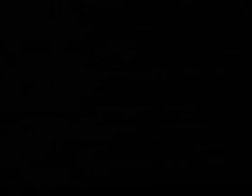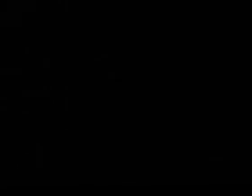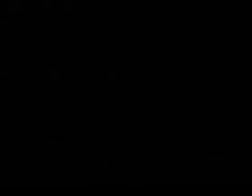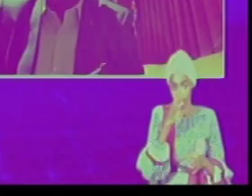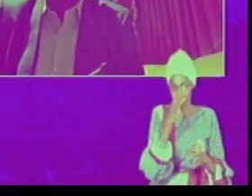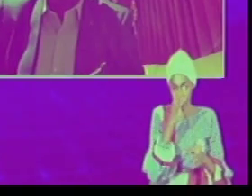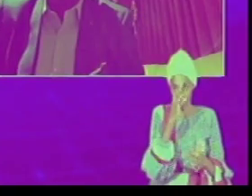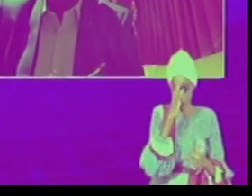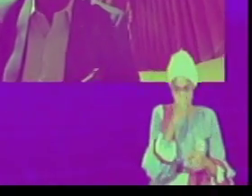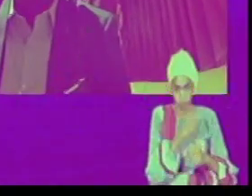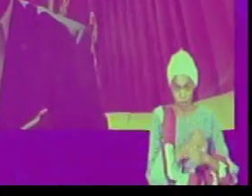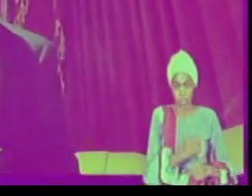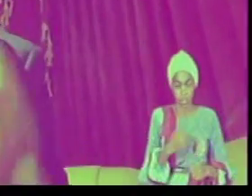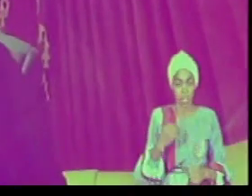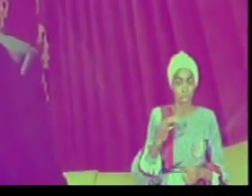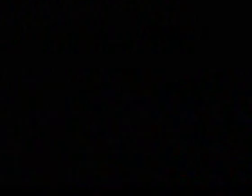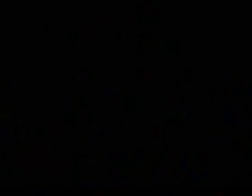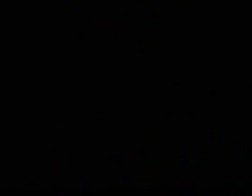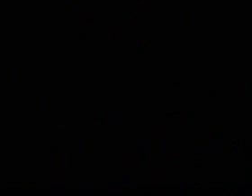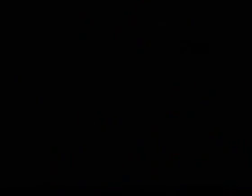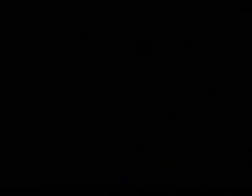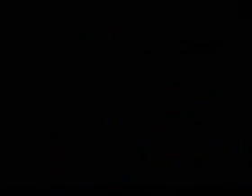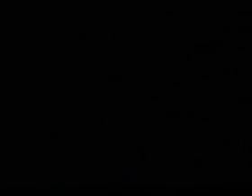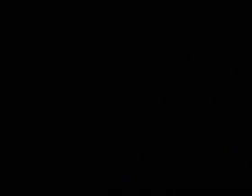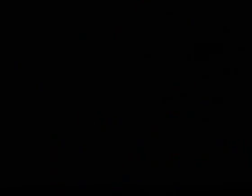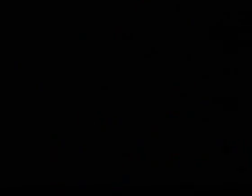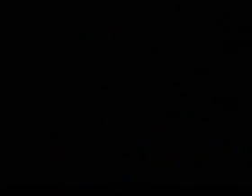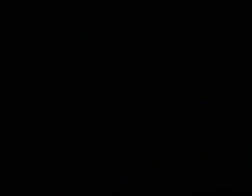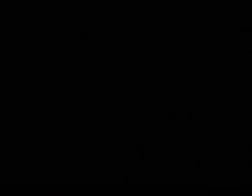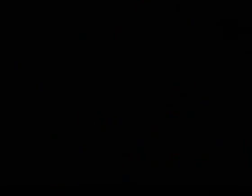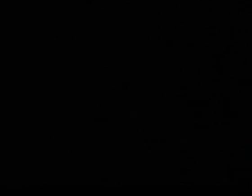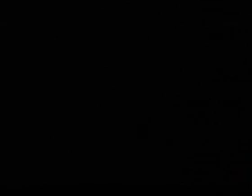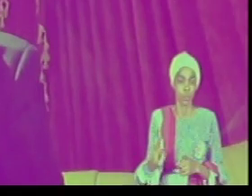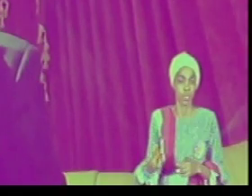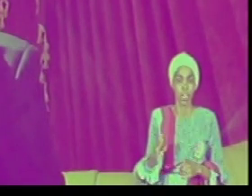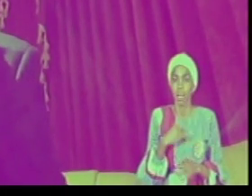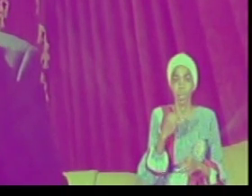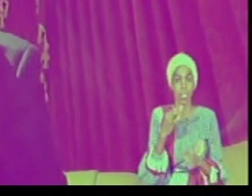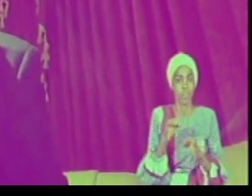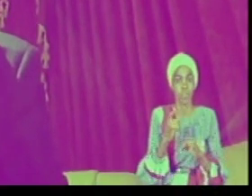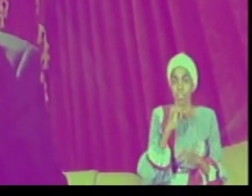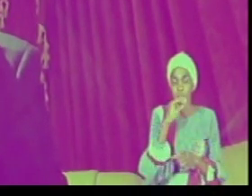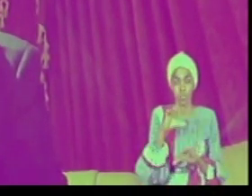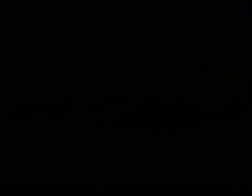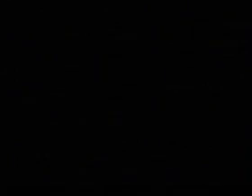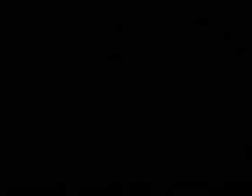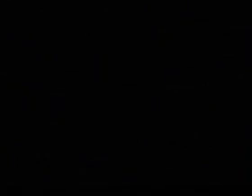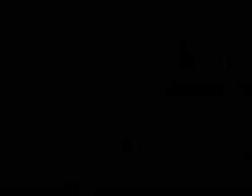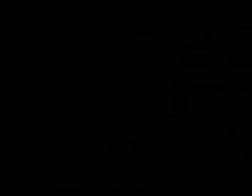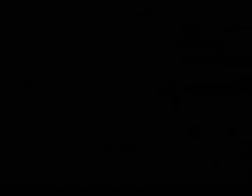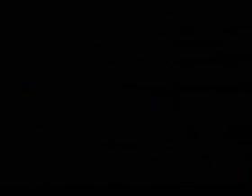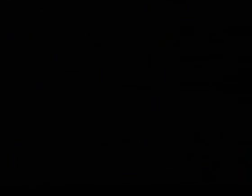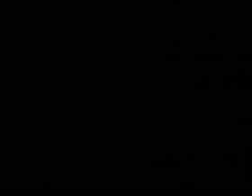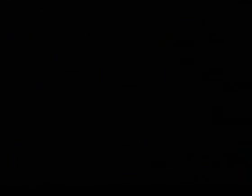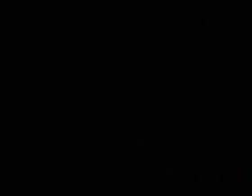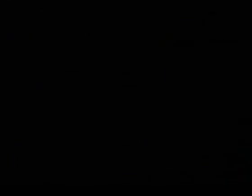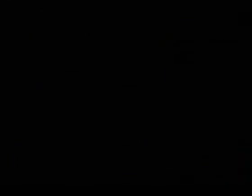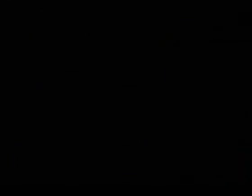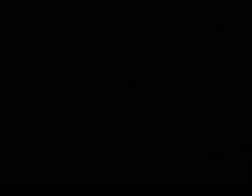not been doing that, you need to go back to the Word of God, studying the Word of God. I look at the